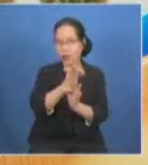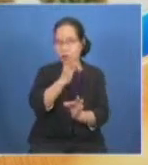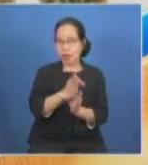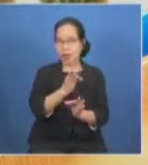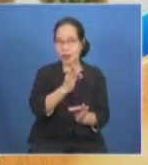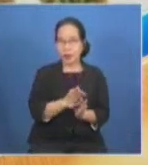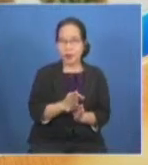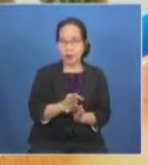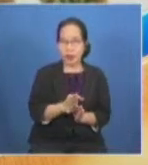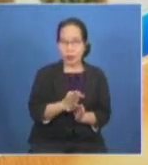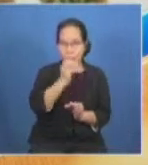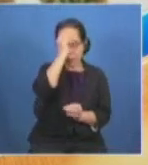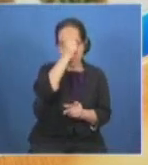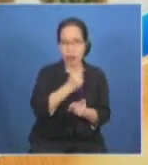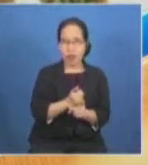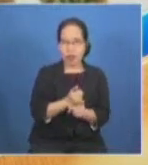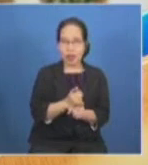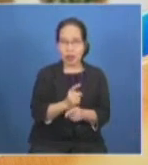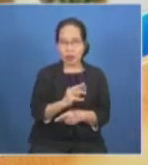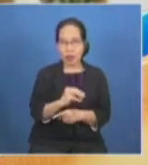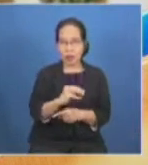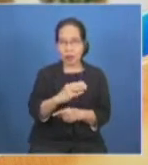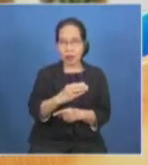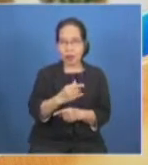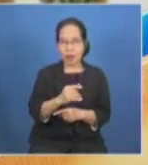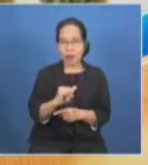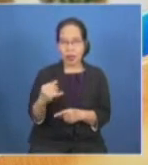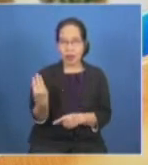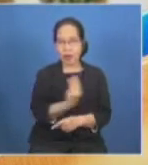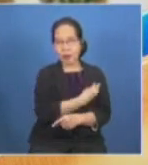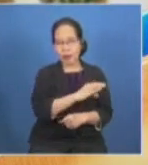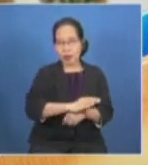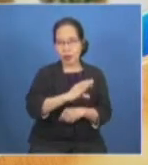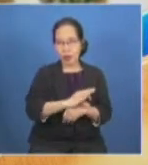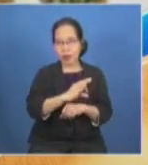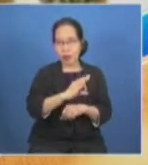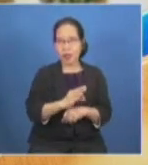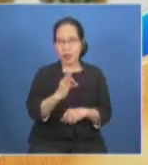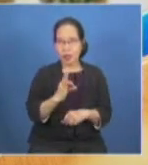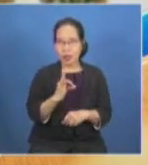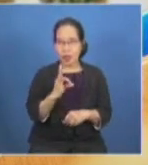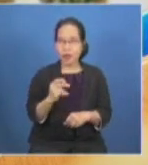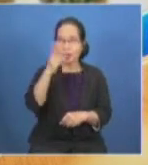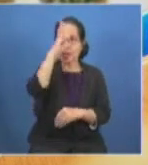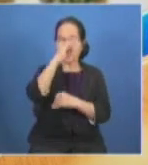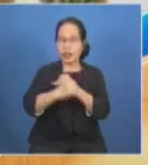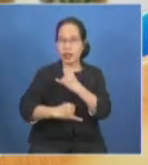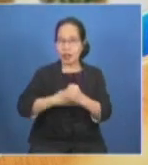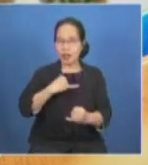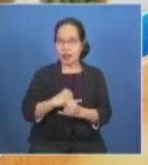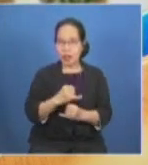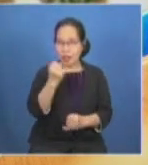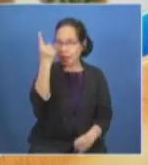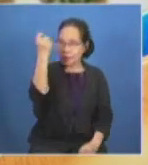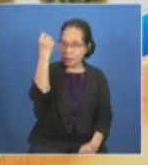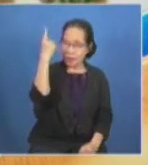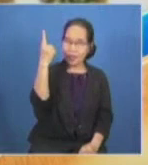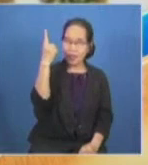Faith of one of our brethren in MCGI or the Members Church of God International